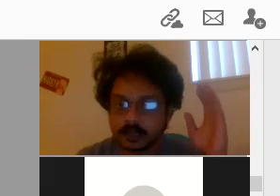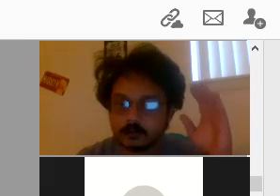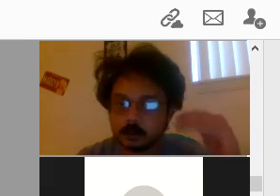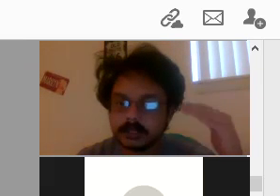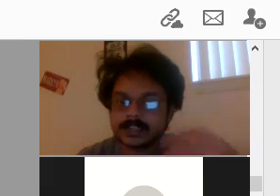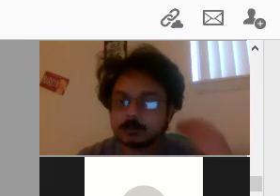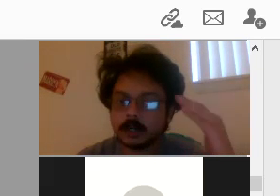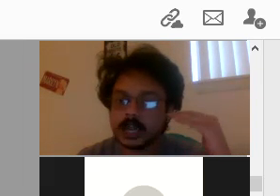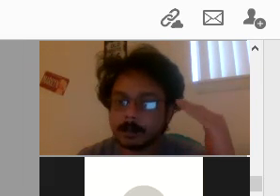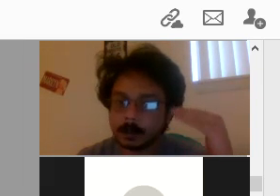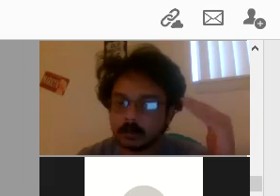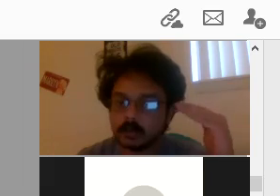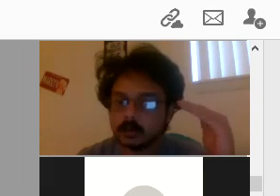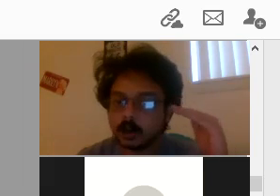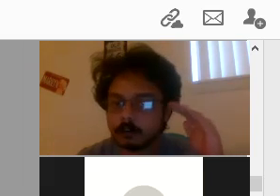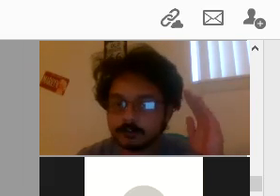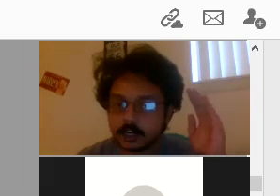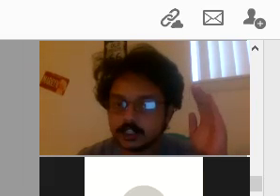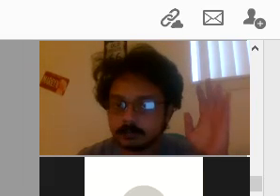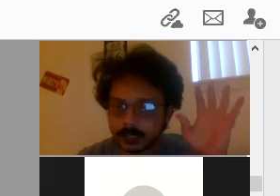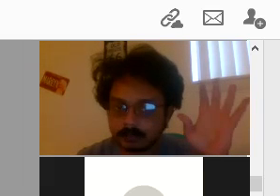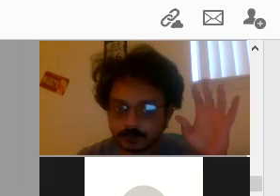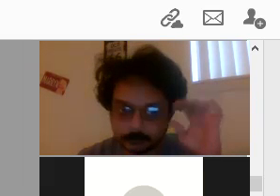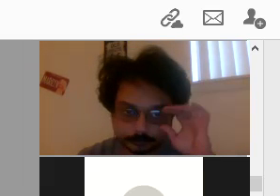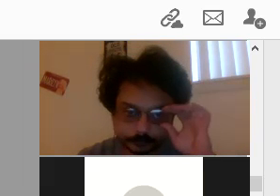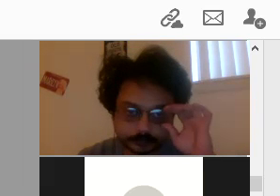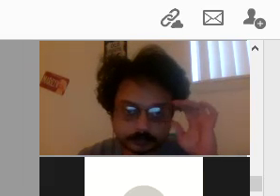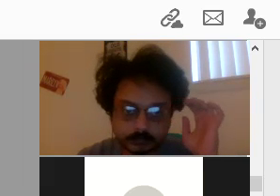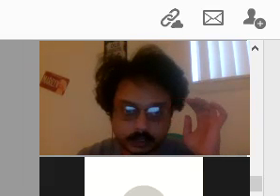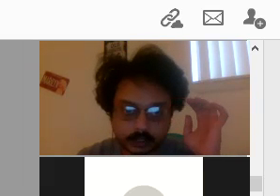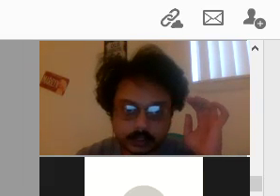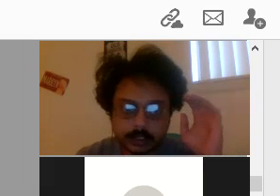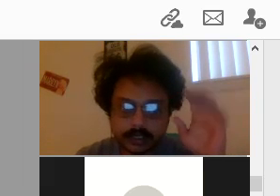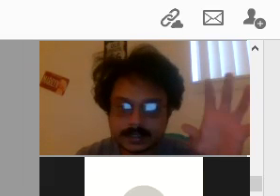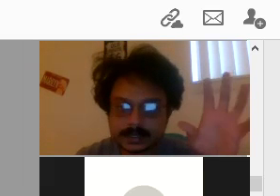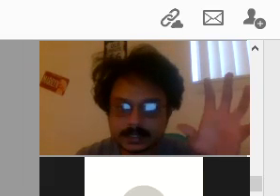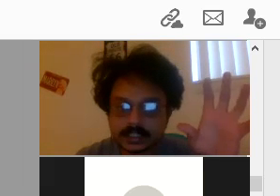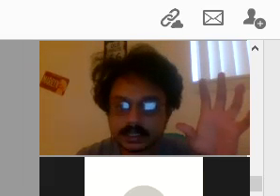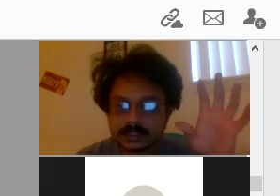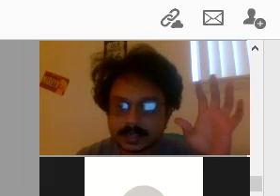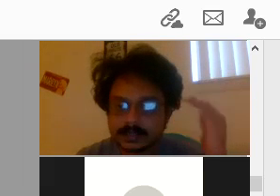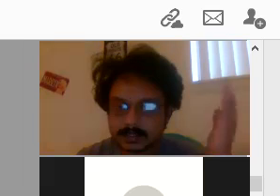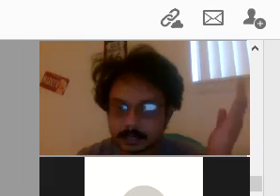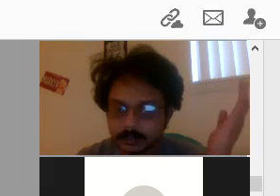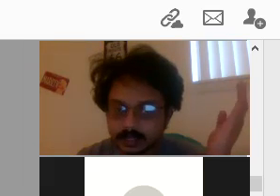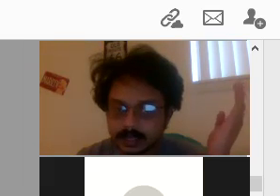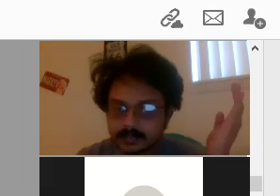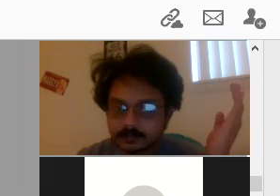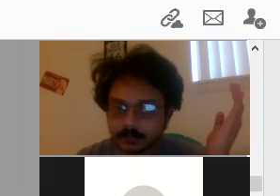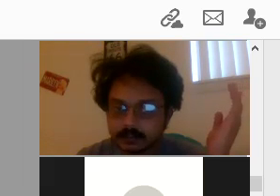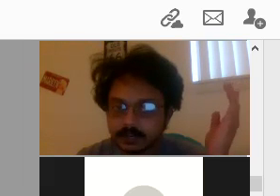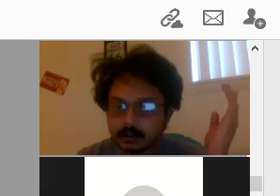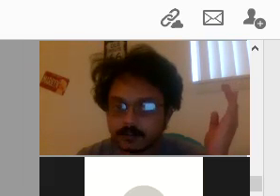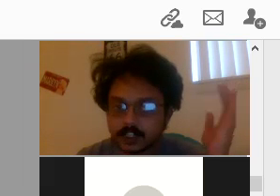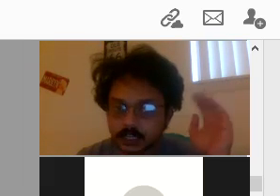G of n would be the asymptotic upper bound of our function f of n. It is essentially saying the same thing